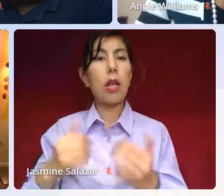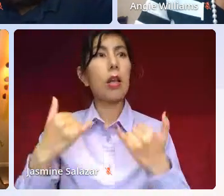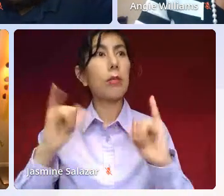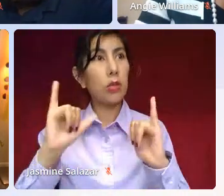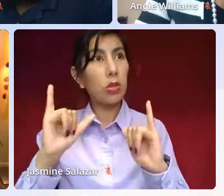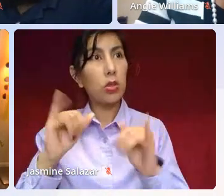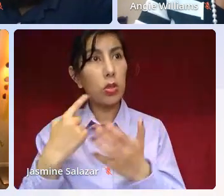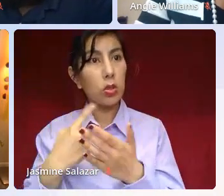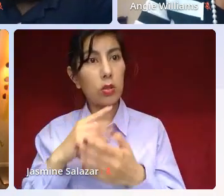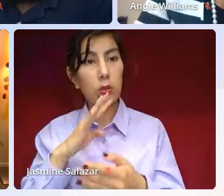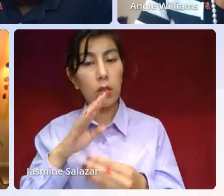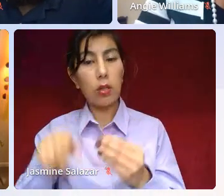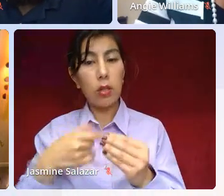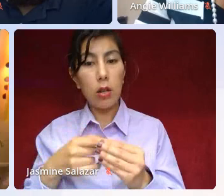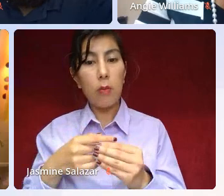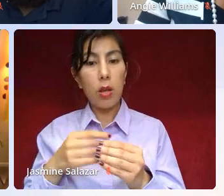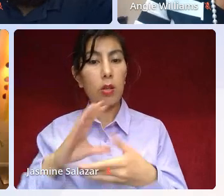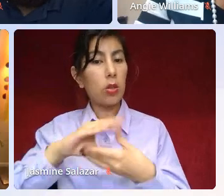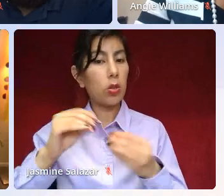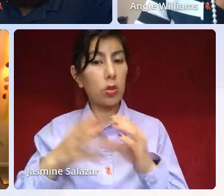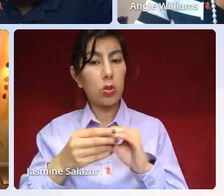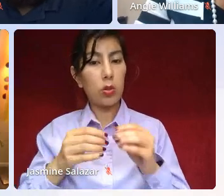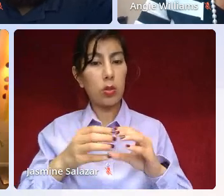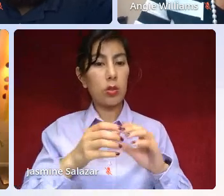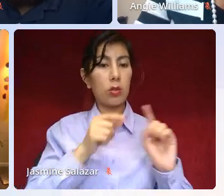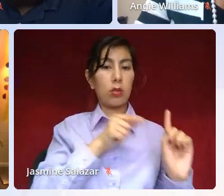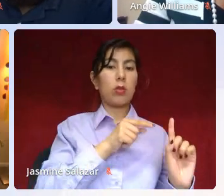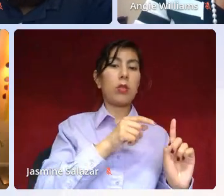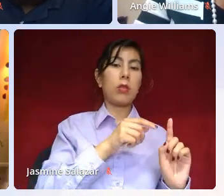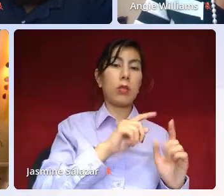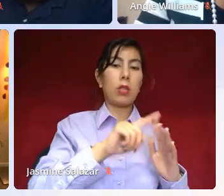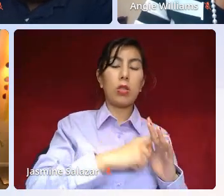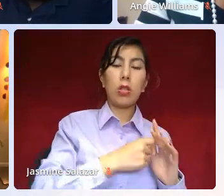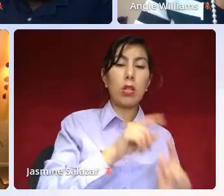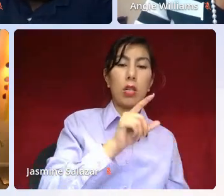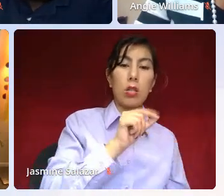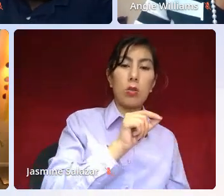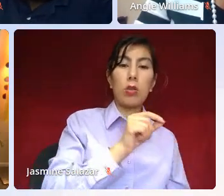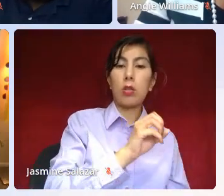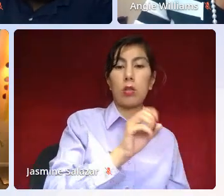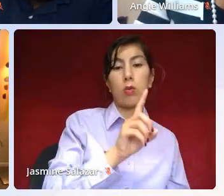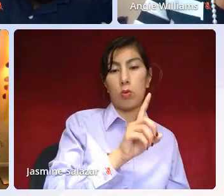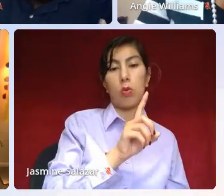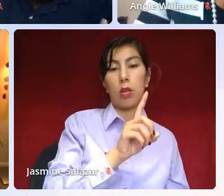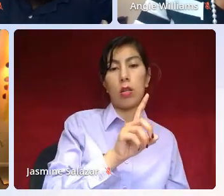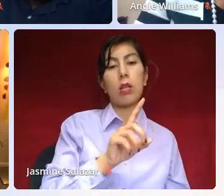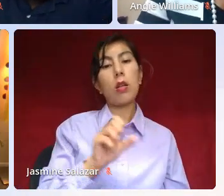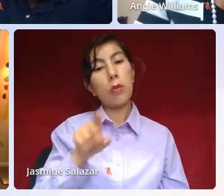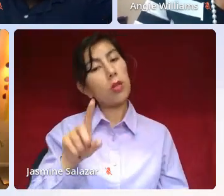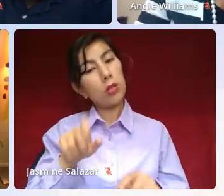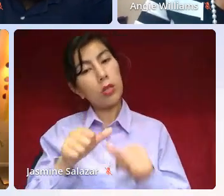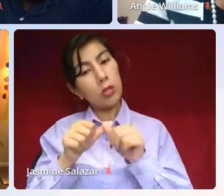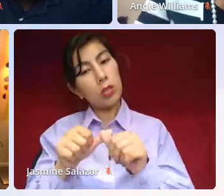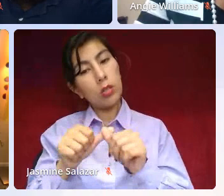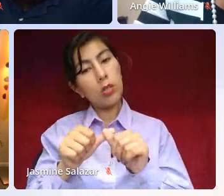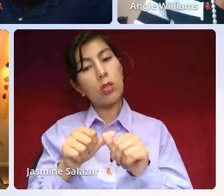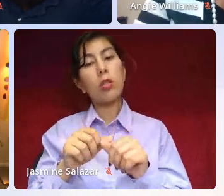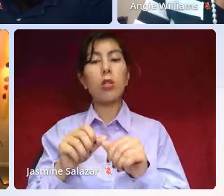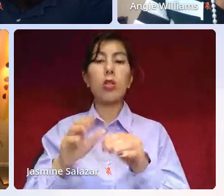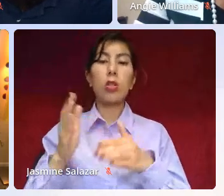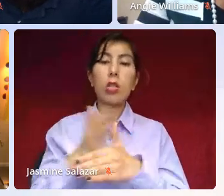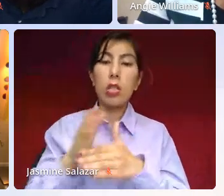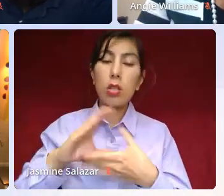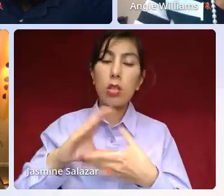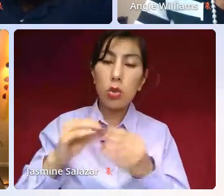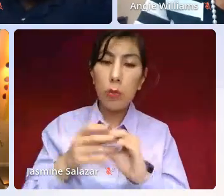started with the Bosco Yaqui tribe in 2001, Yeah. and you have to continue to share those stories, because it's